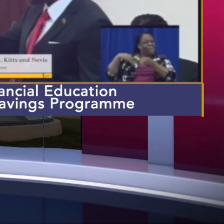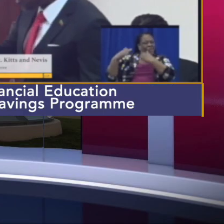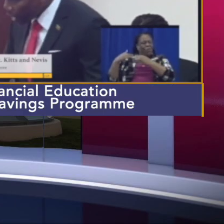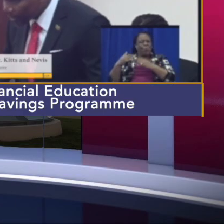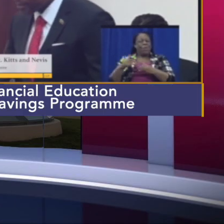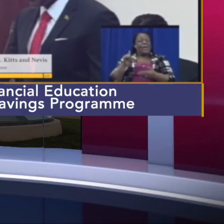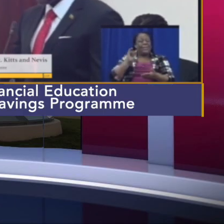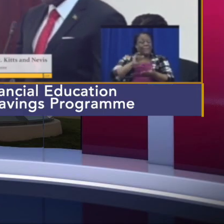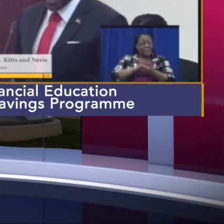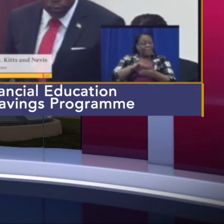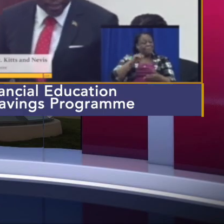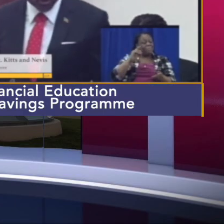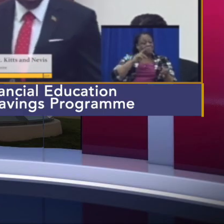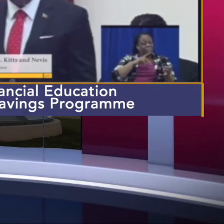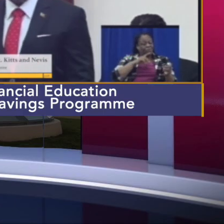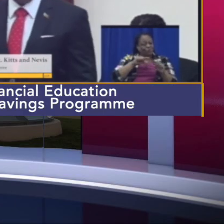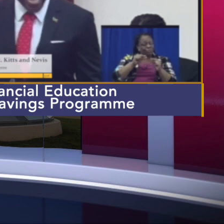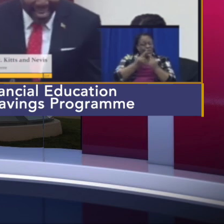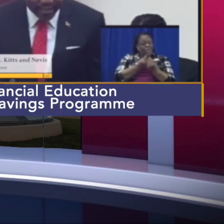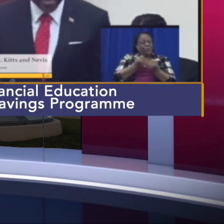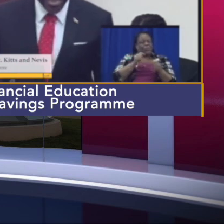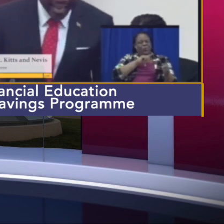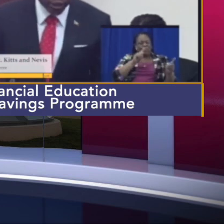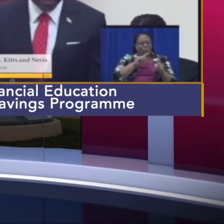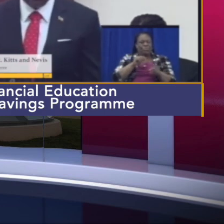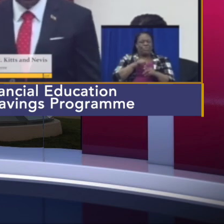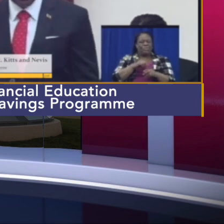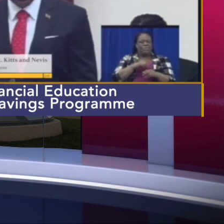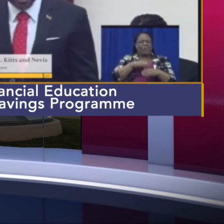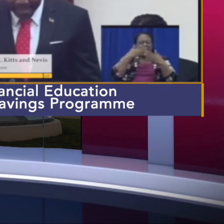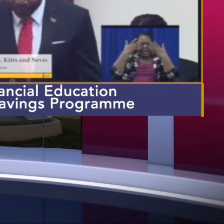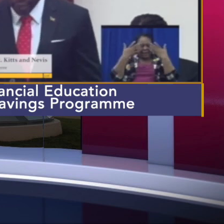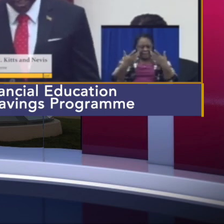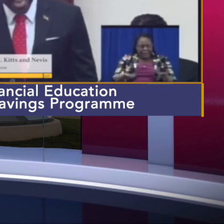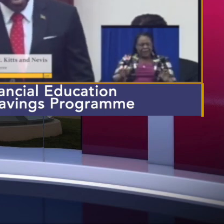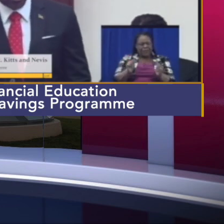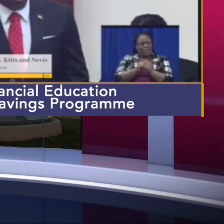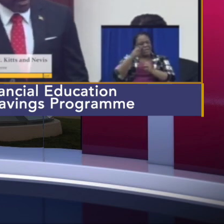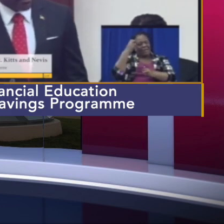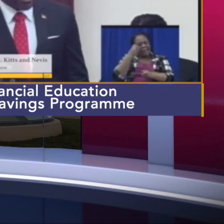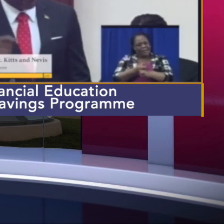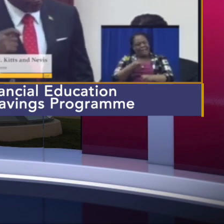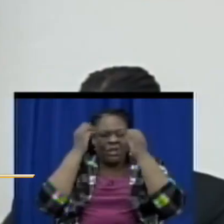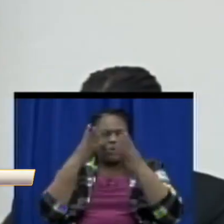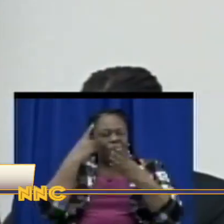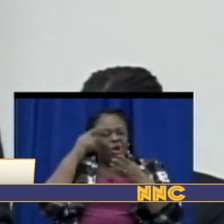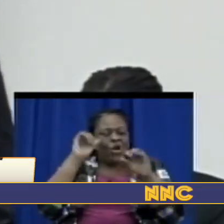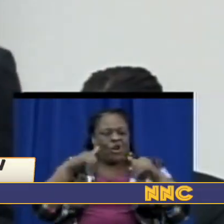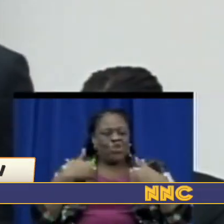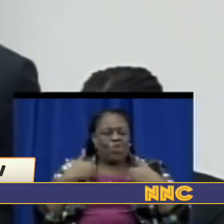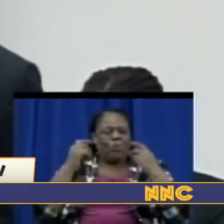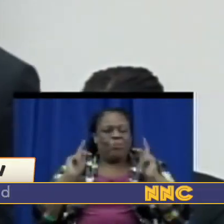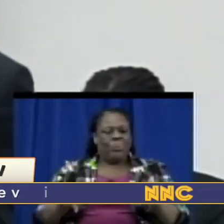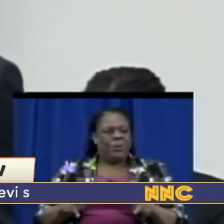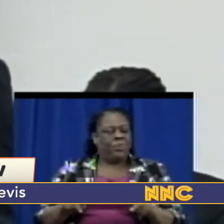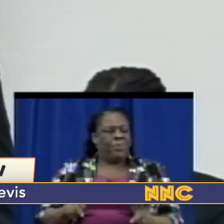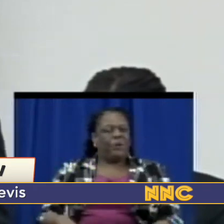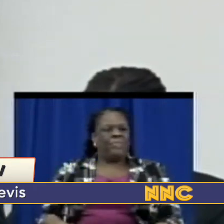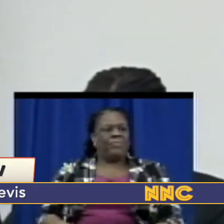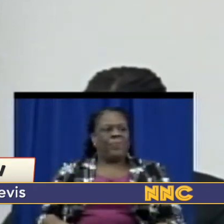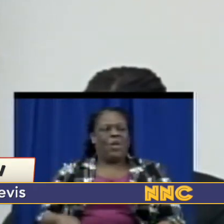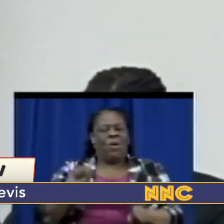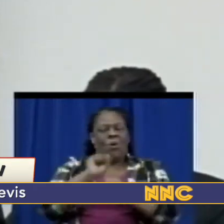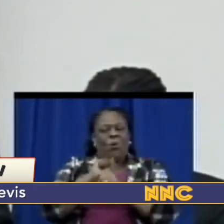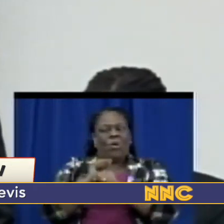The initiative also aims to instill financial responsibility and investment knowledge. In collaboration with the